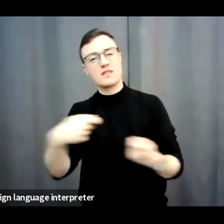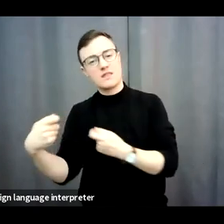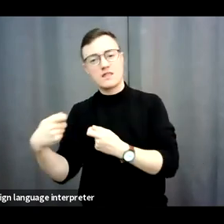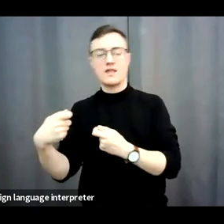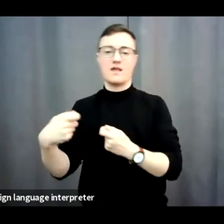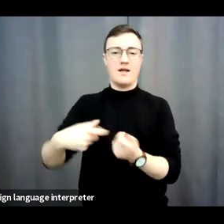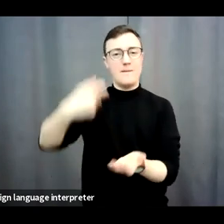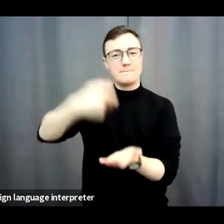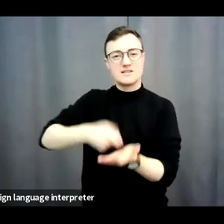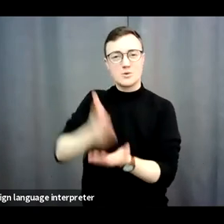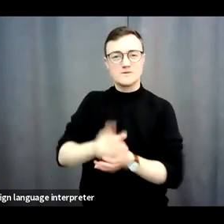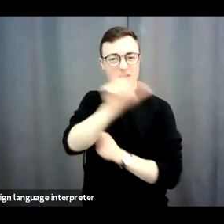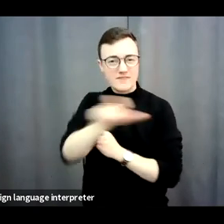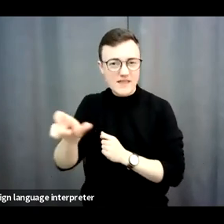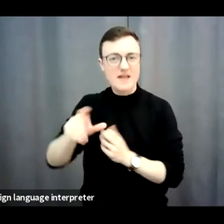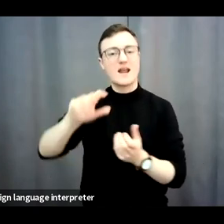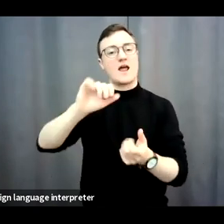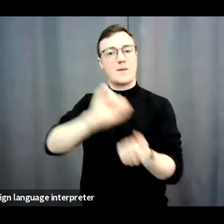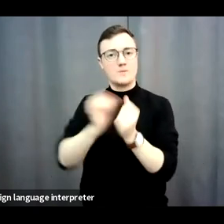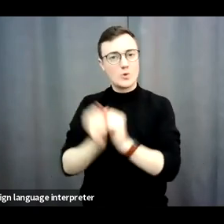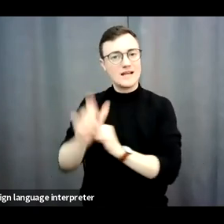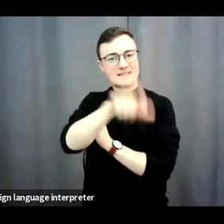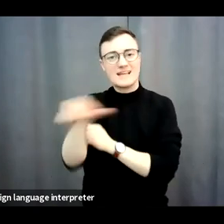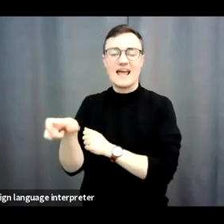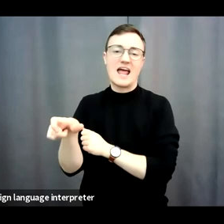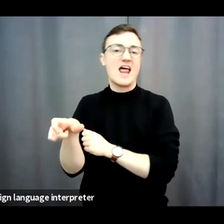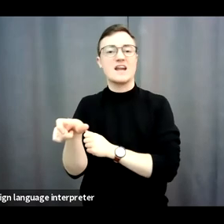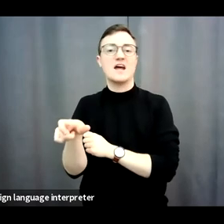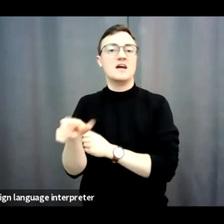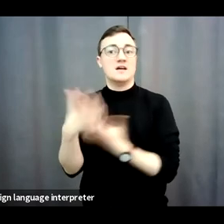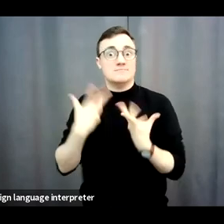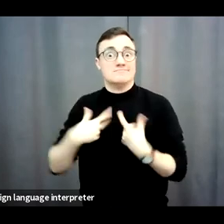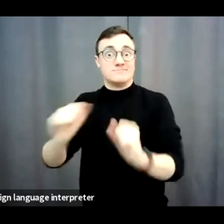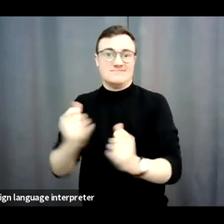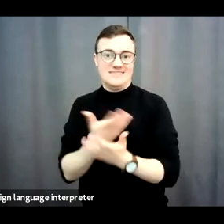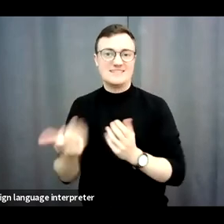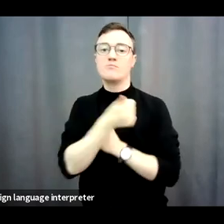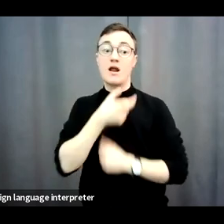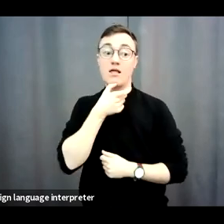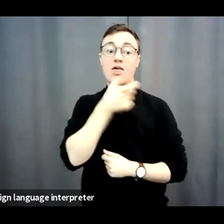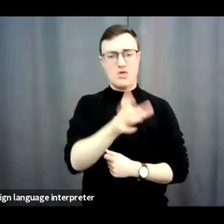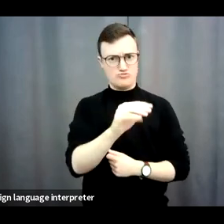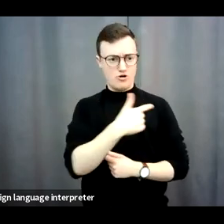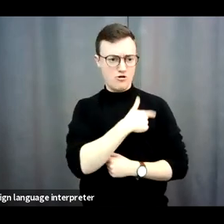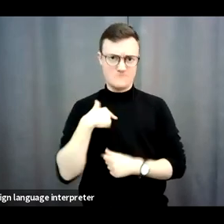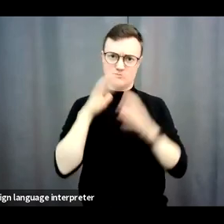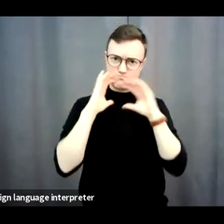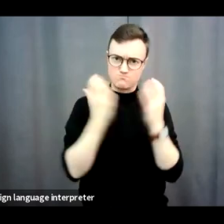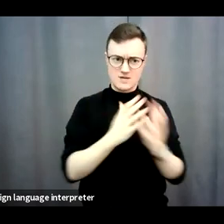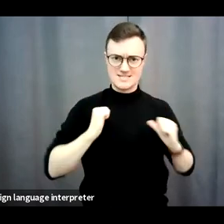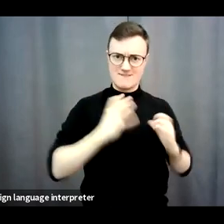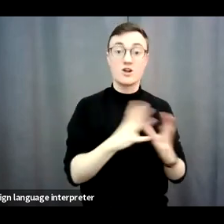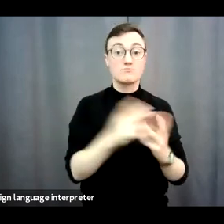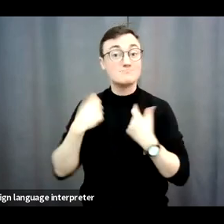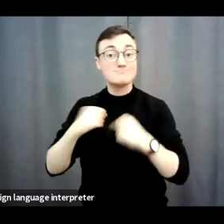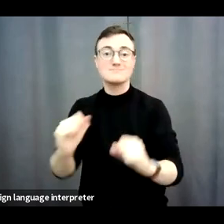policymakers and decision makers not actually acting because it's not really an important enough issue